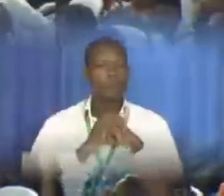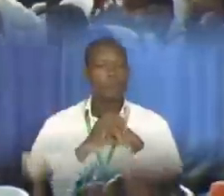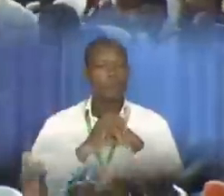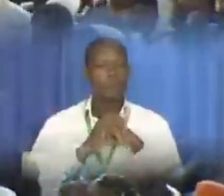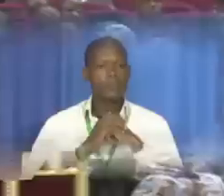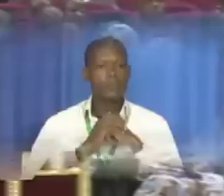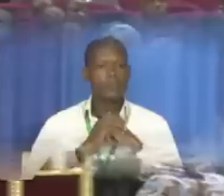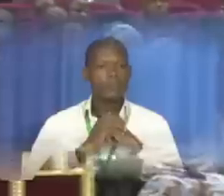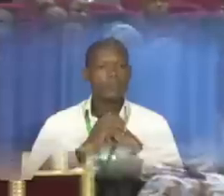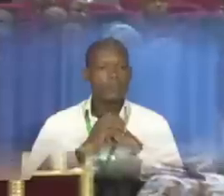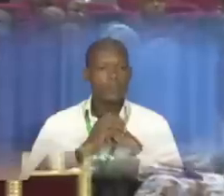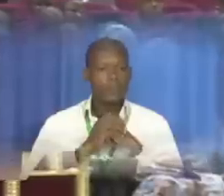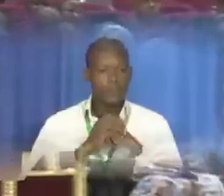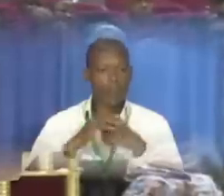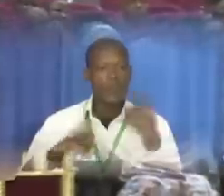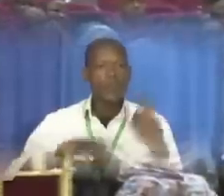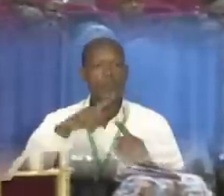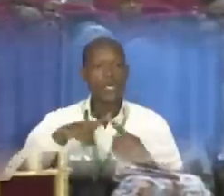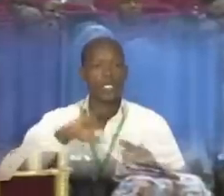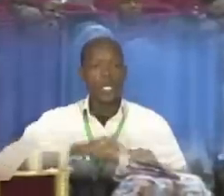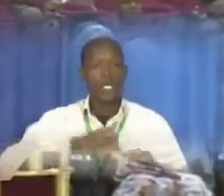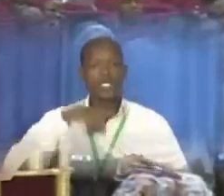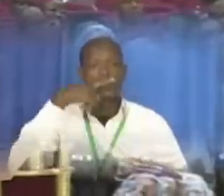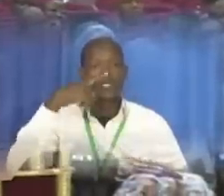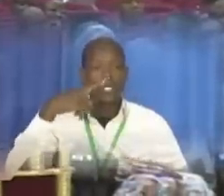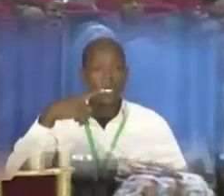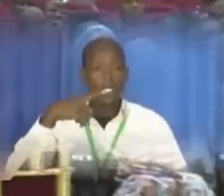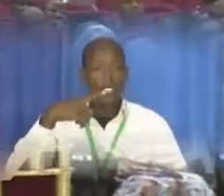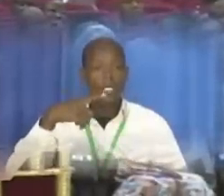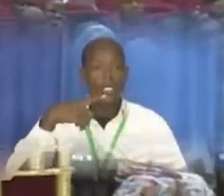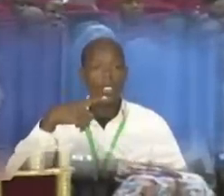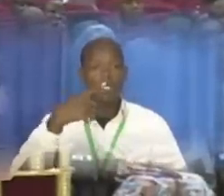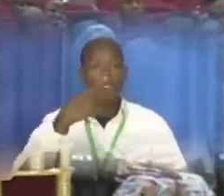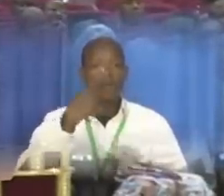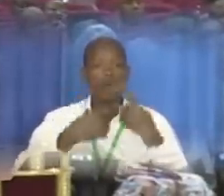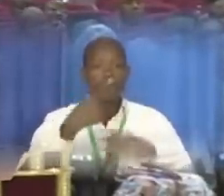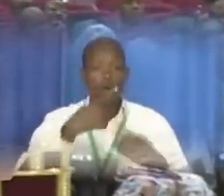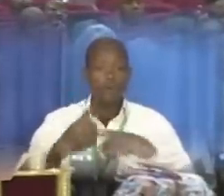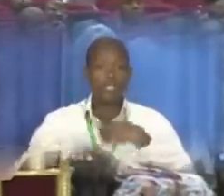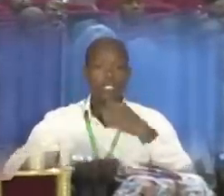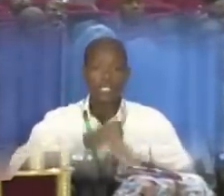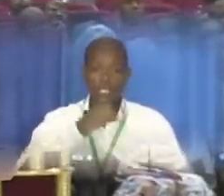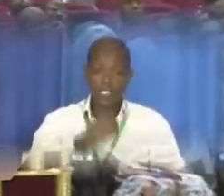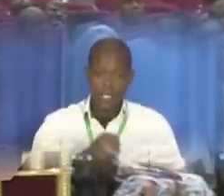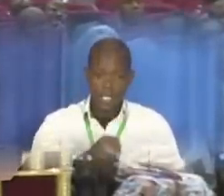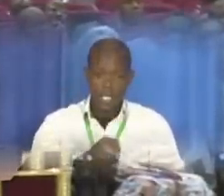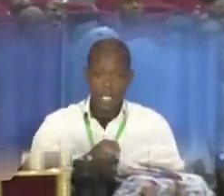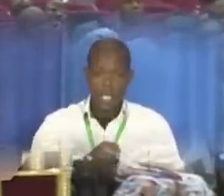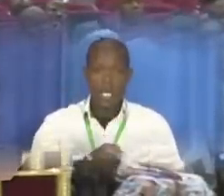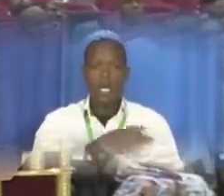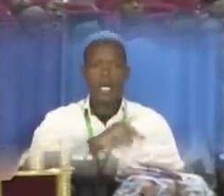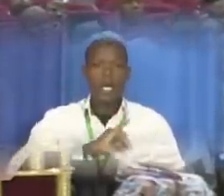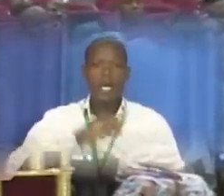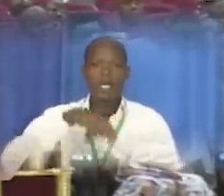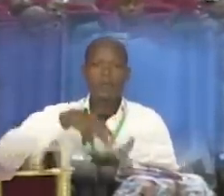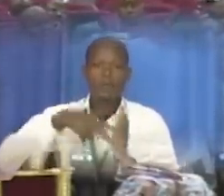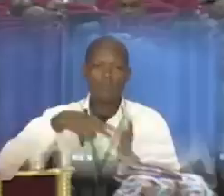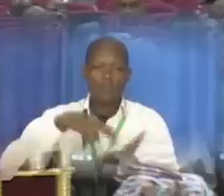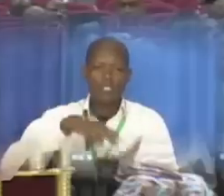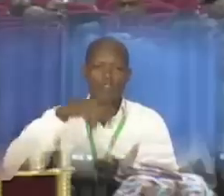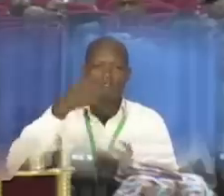And when I say coming year, I'm trying to say from this moment onward, you will be shouting for